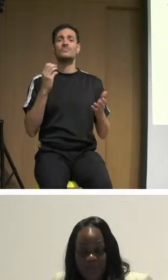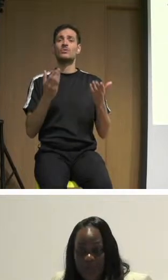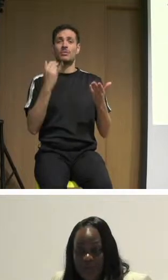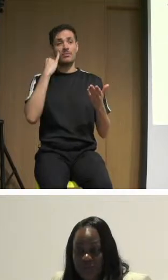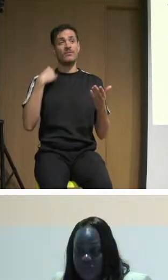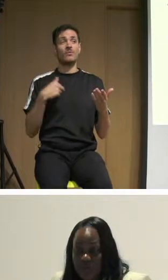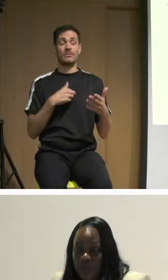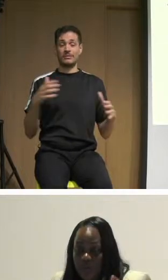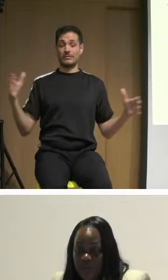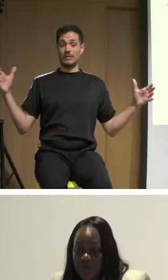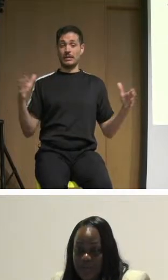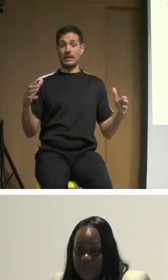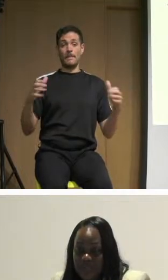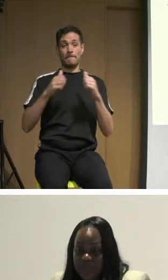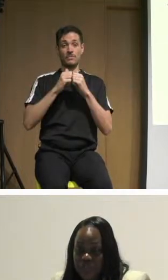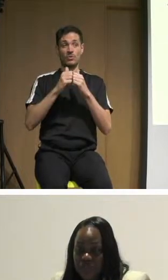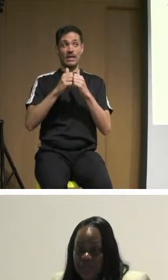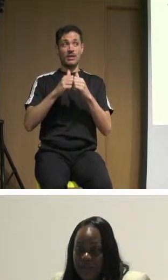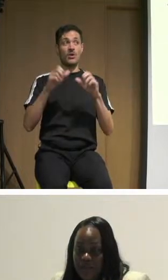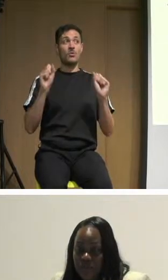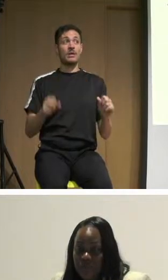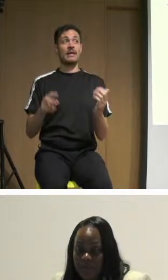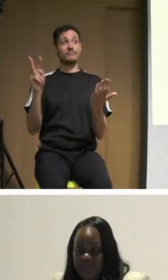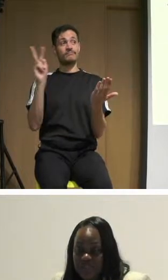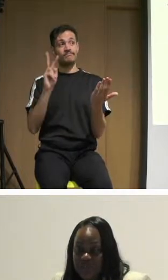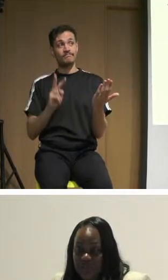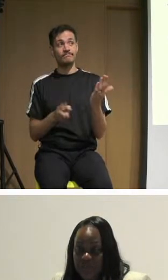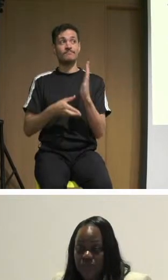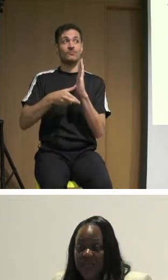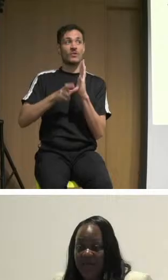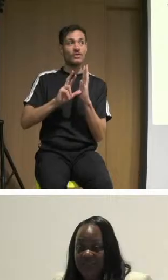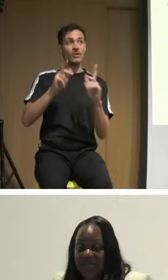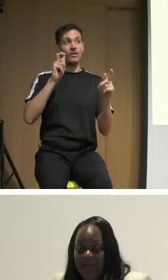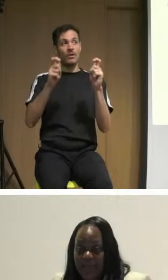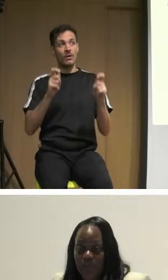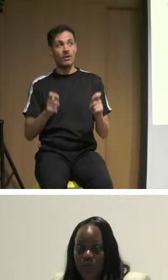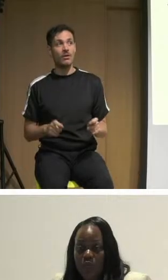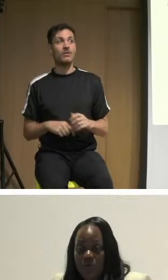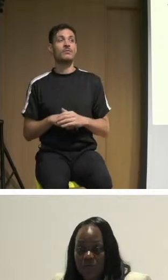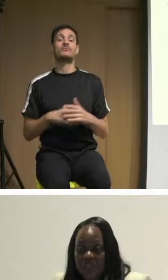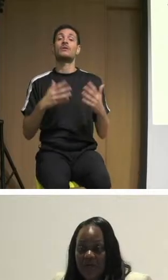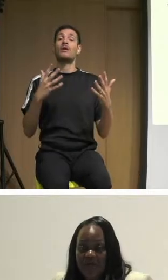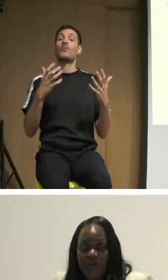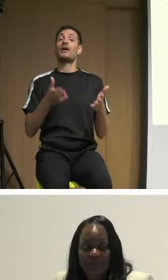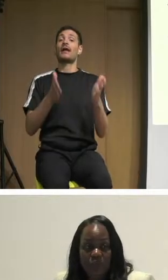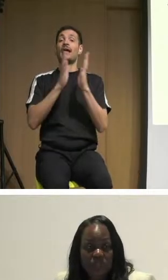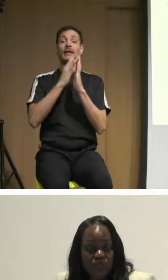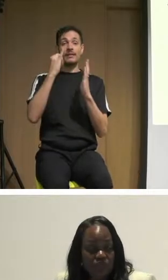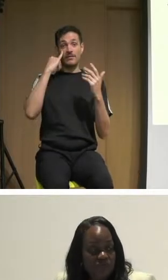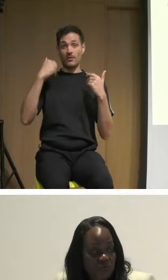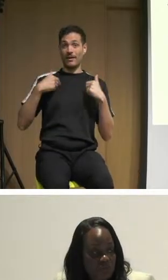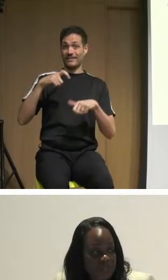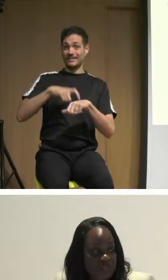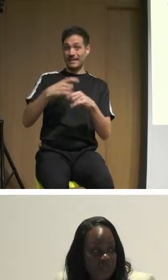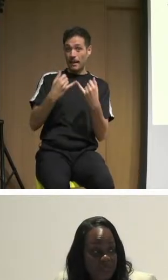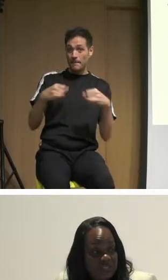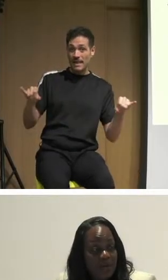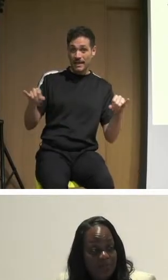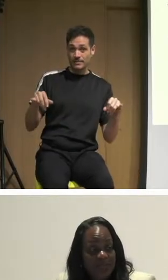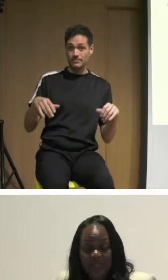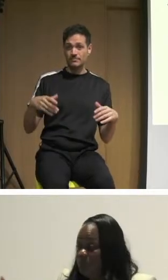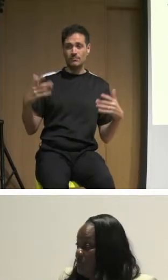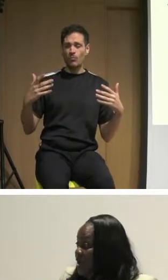it. And so I want to go back to Commissioner Brown Robinson's point. Do we have a timeline? What works for everyone to review it? So